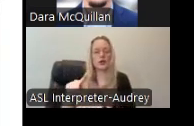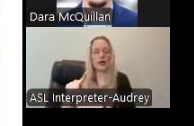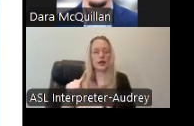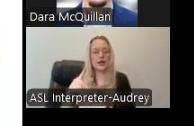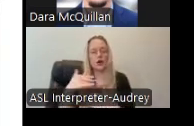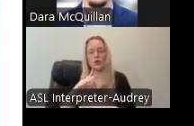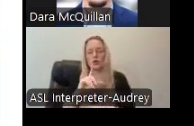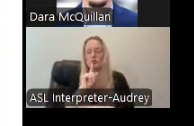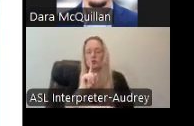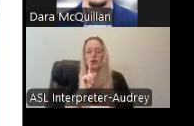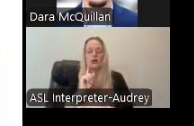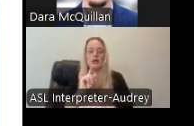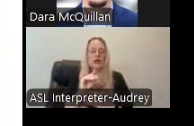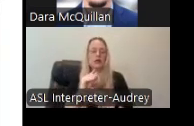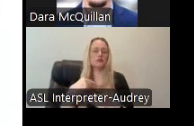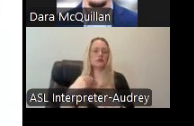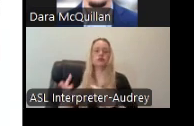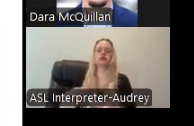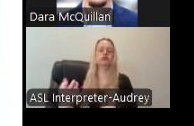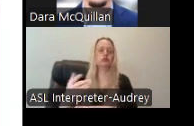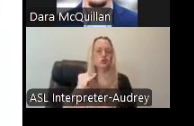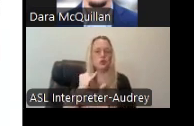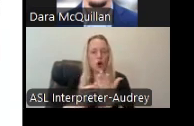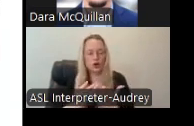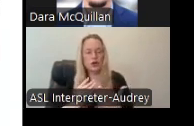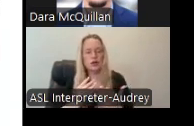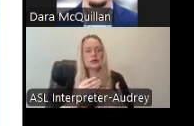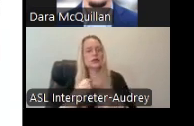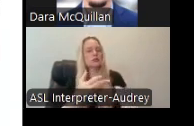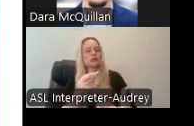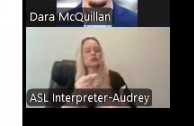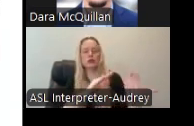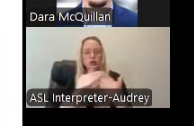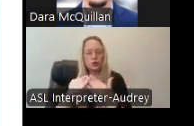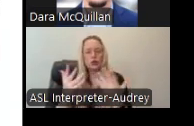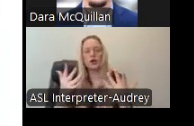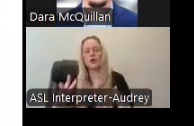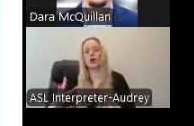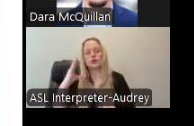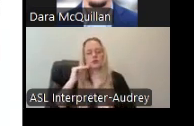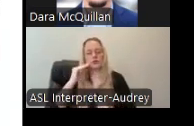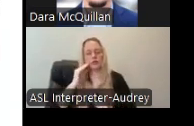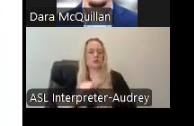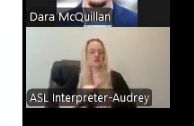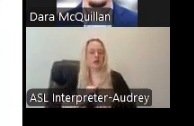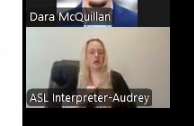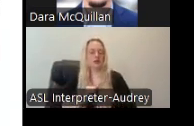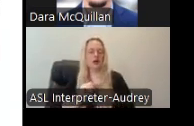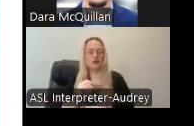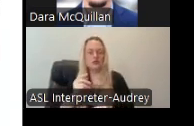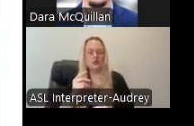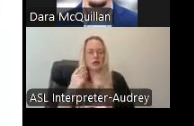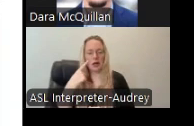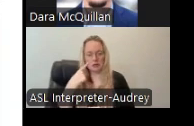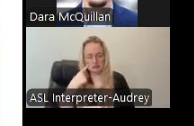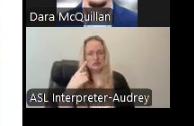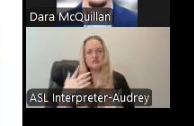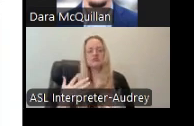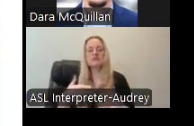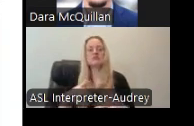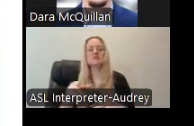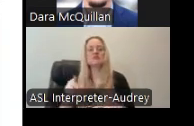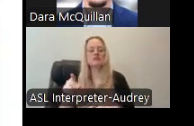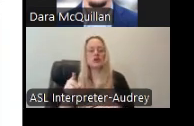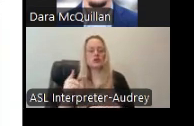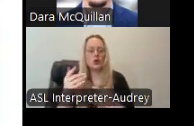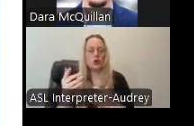give to the artists and the community. So I've seen this firsthand. Dara said a number of times, the word